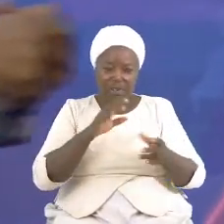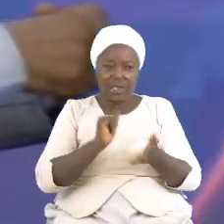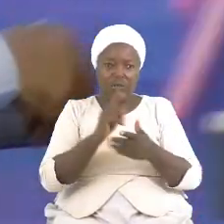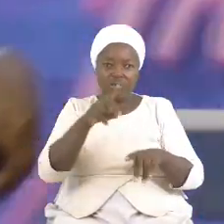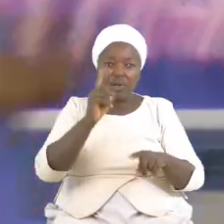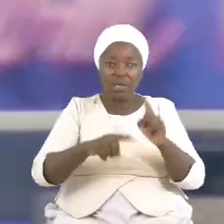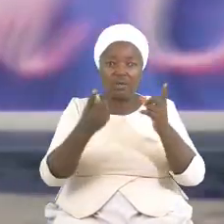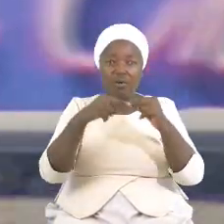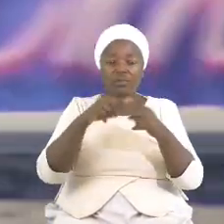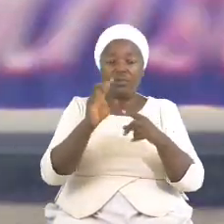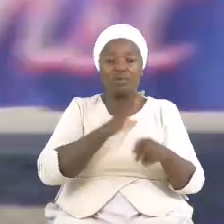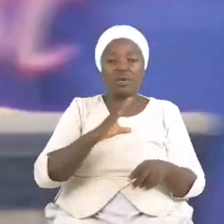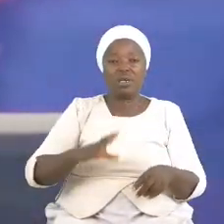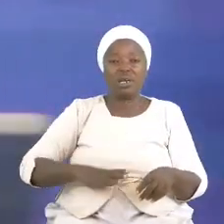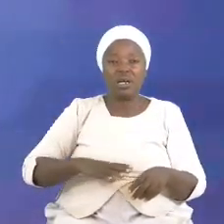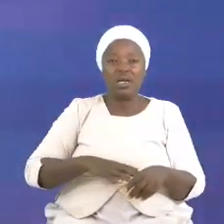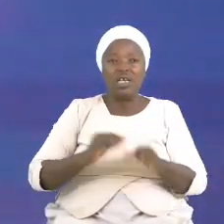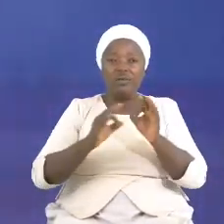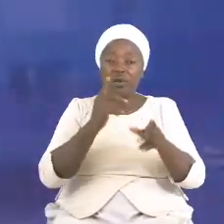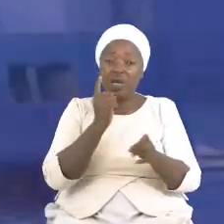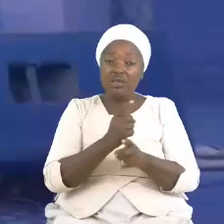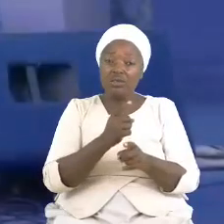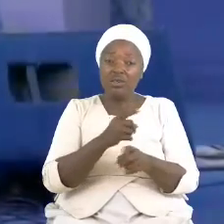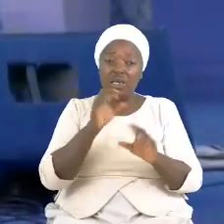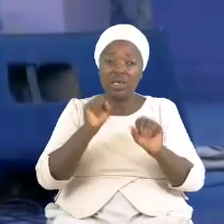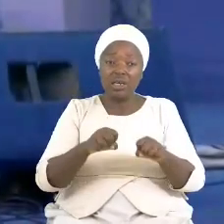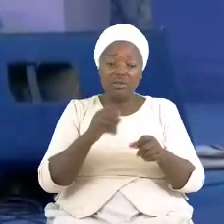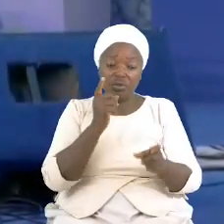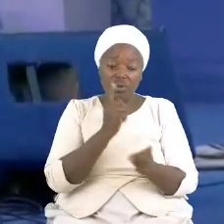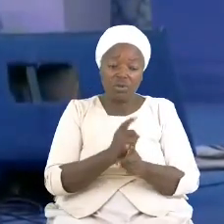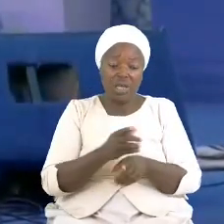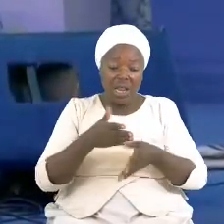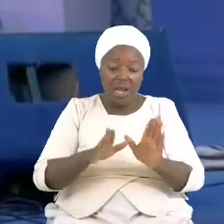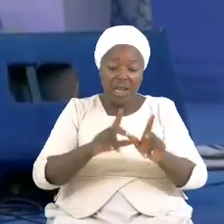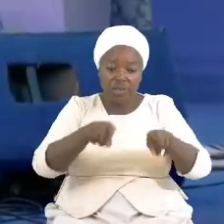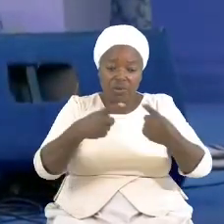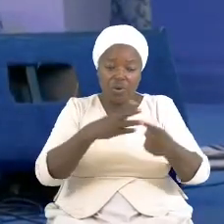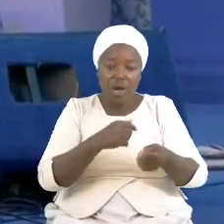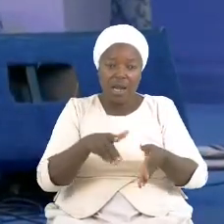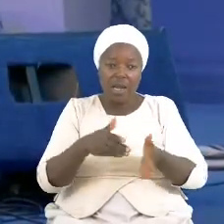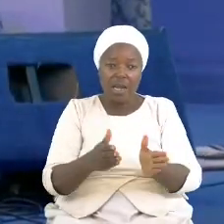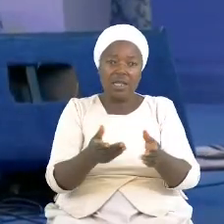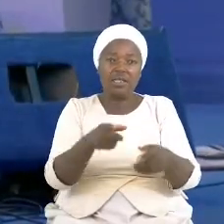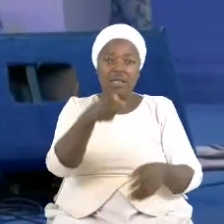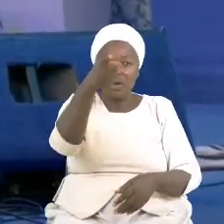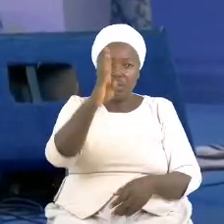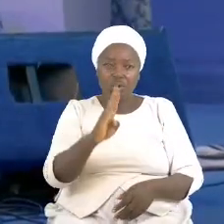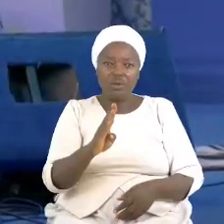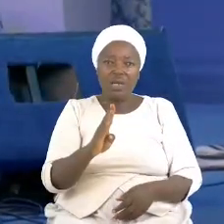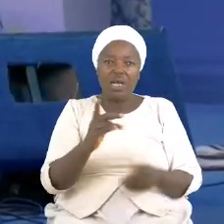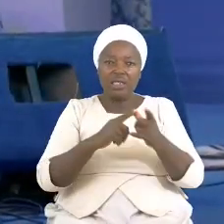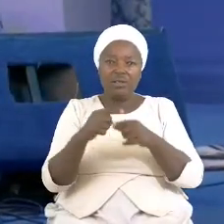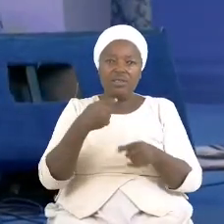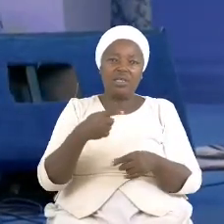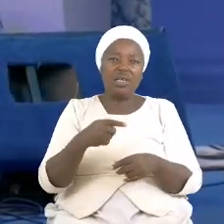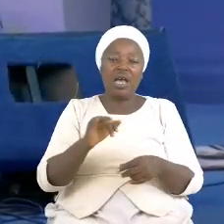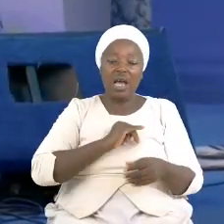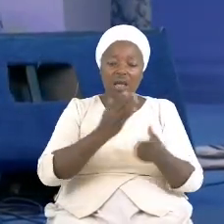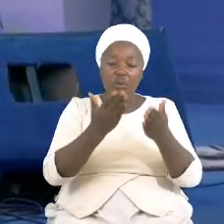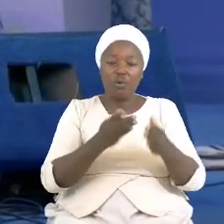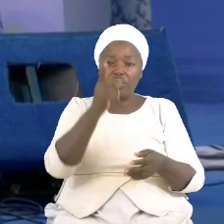you will let go and let God and say, "I want God above all things, I